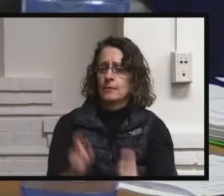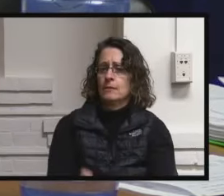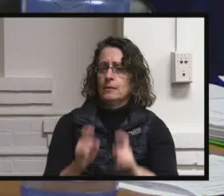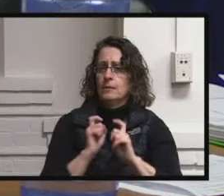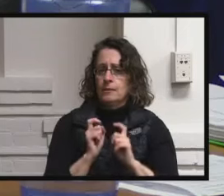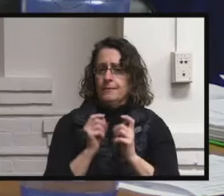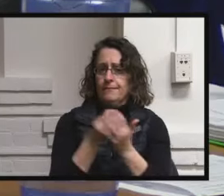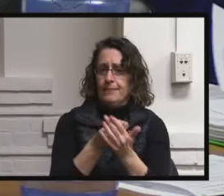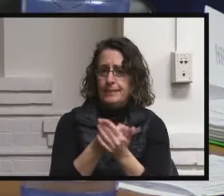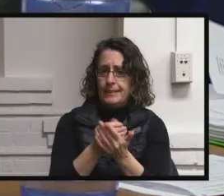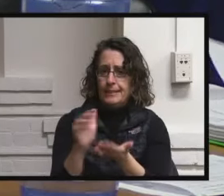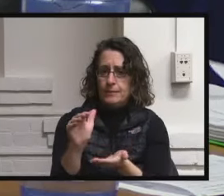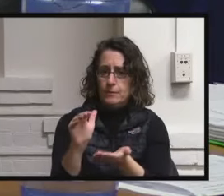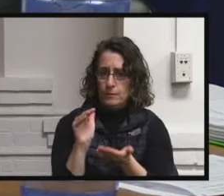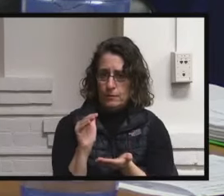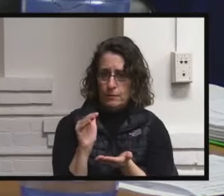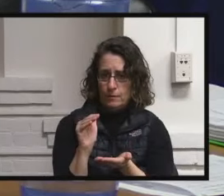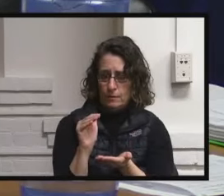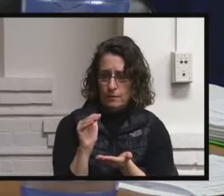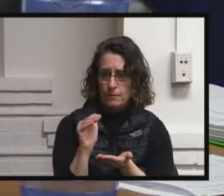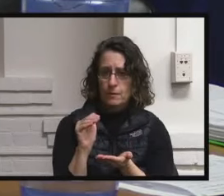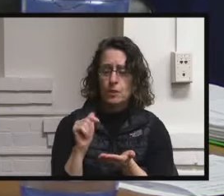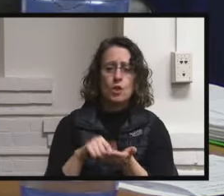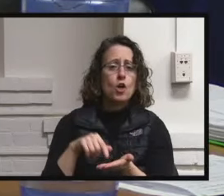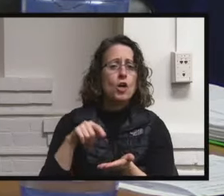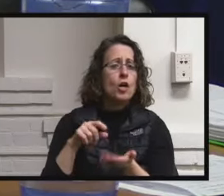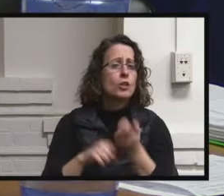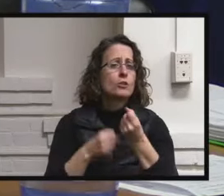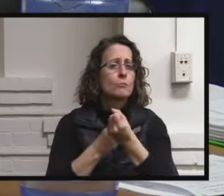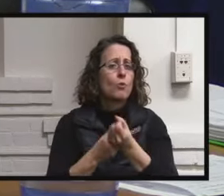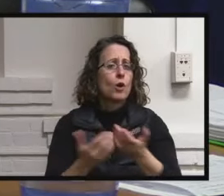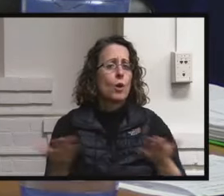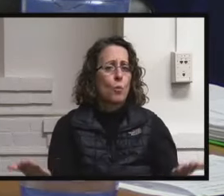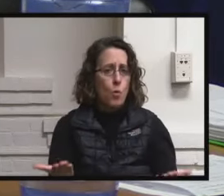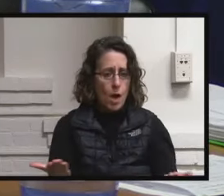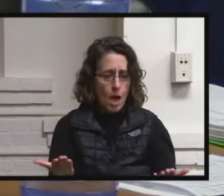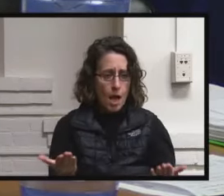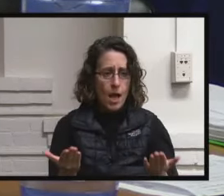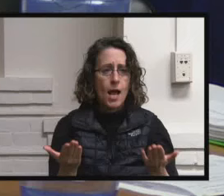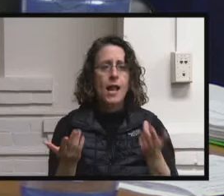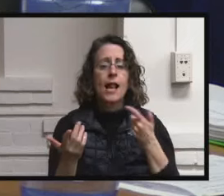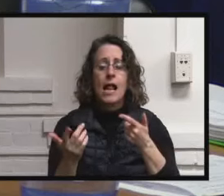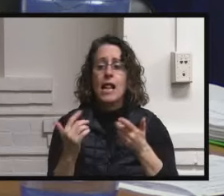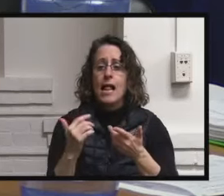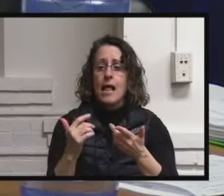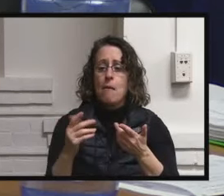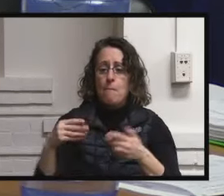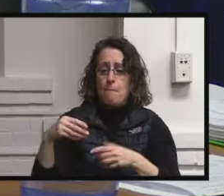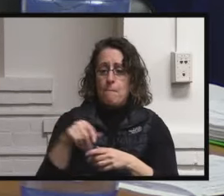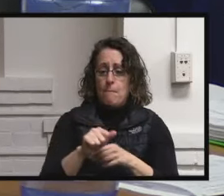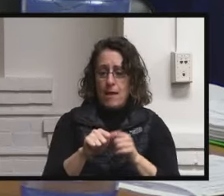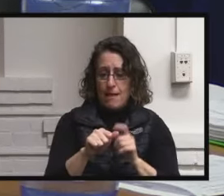inventory and a pay for a process of inventorying, prioritizing, and developing